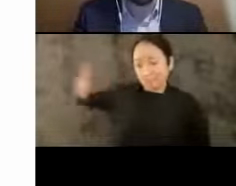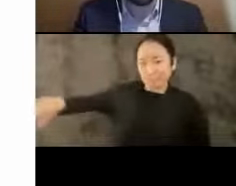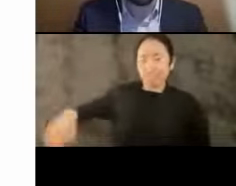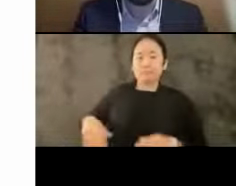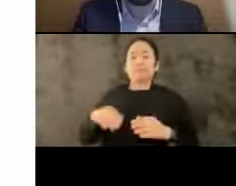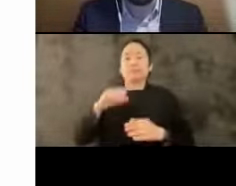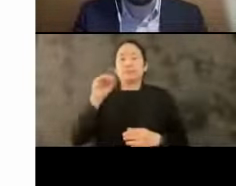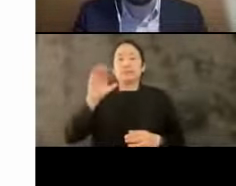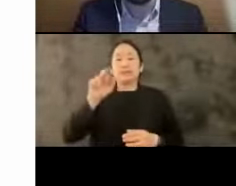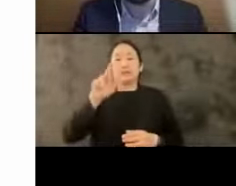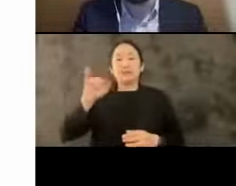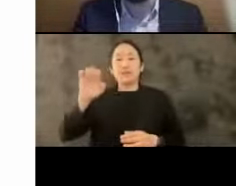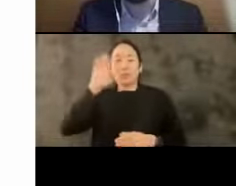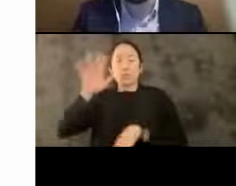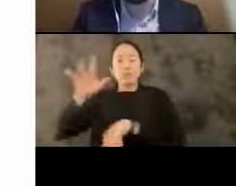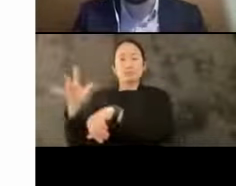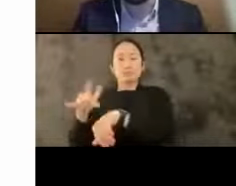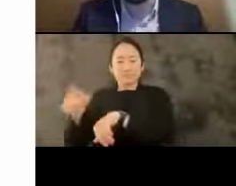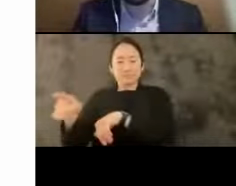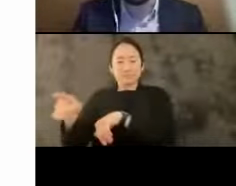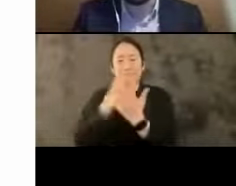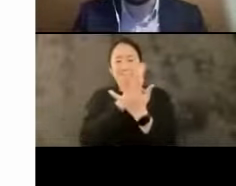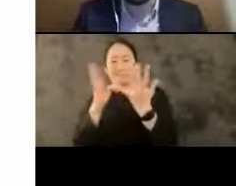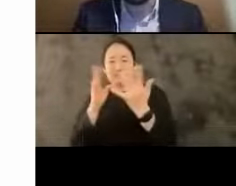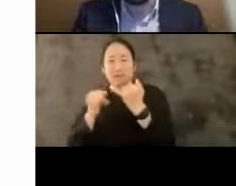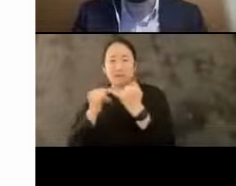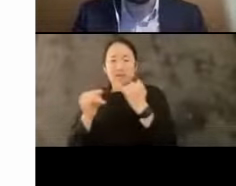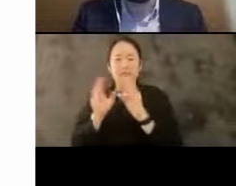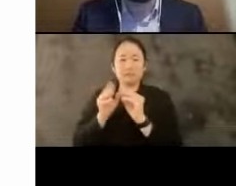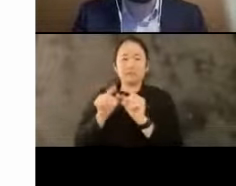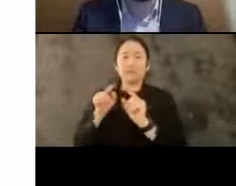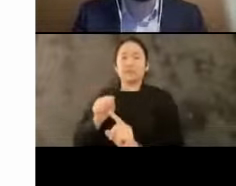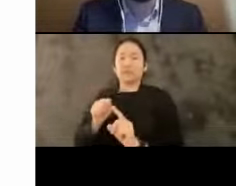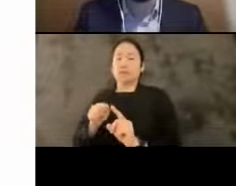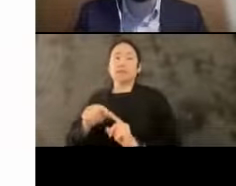of the meeting. So I'm going to steal a little bit of her thunder here, but we are, if the county